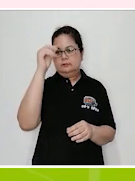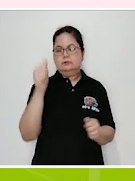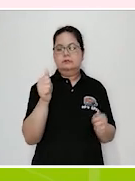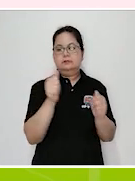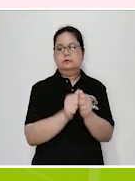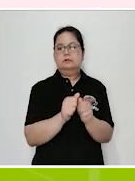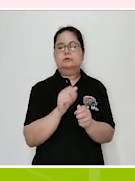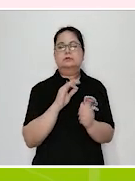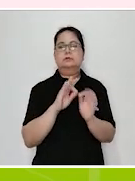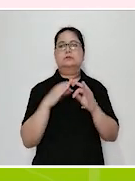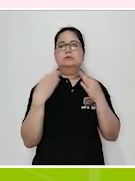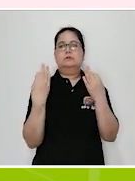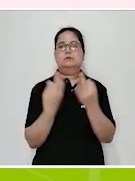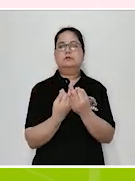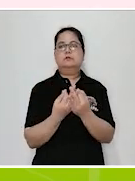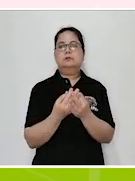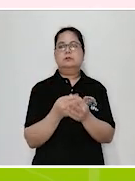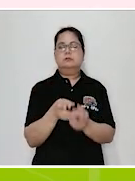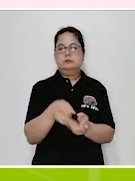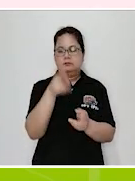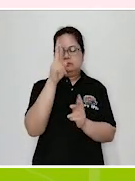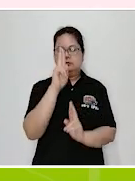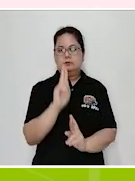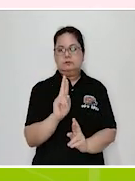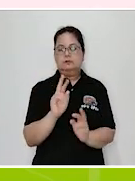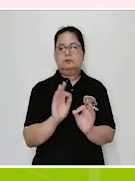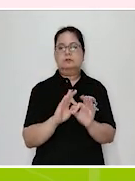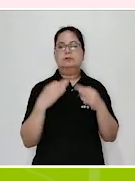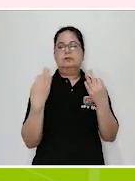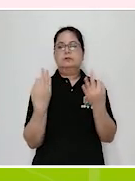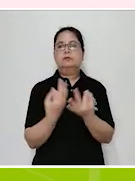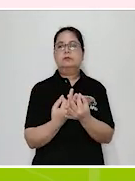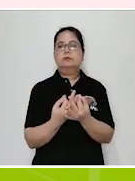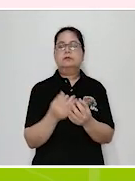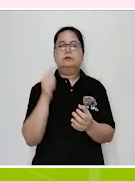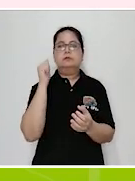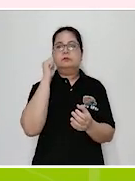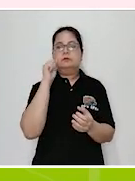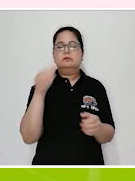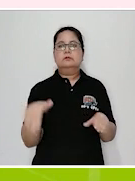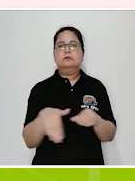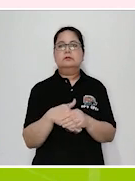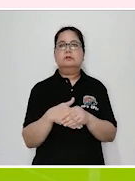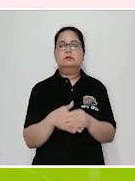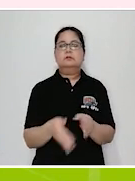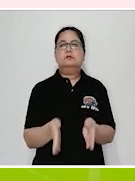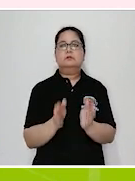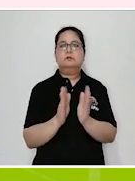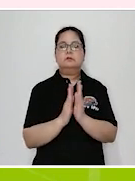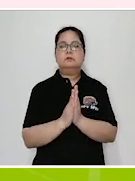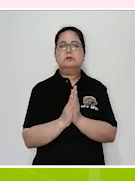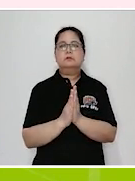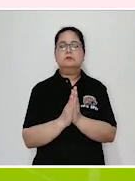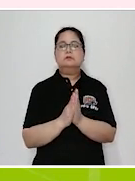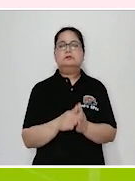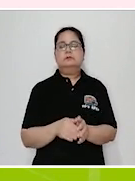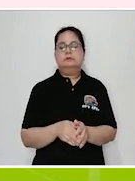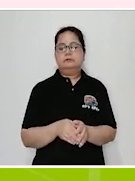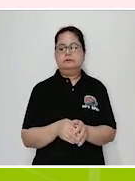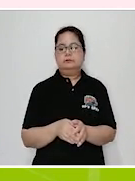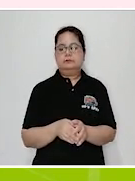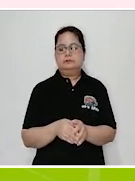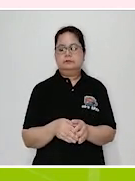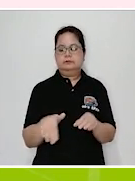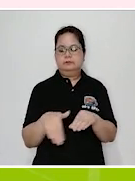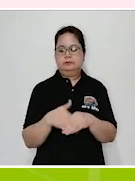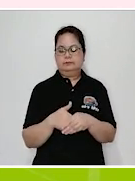together with his family, pay respect to the family of the intended bride to ask for formal blessing.